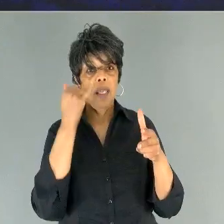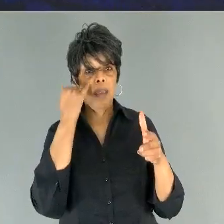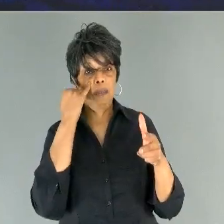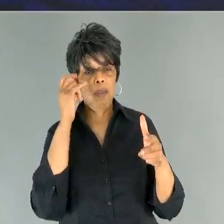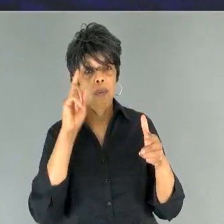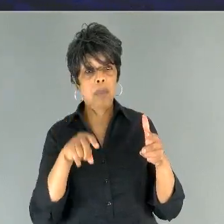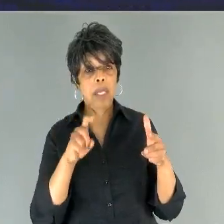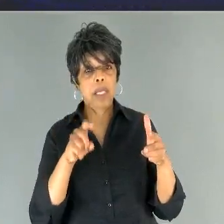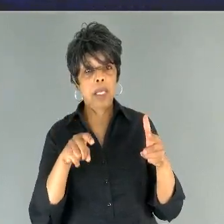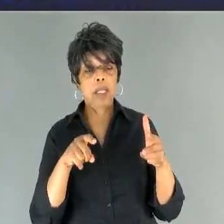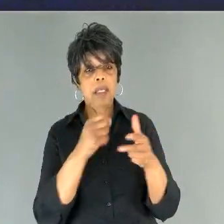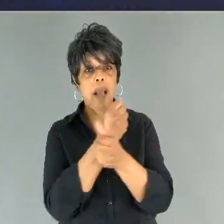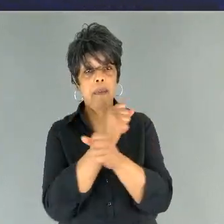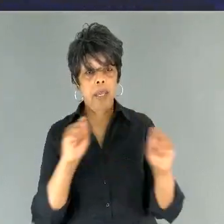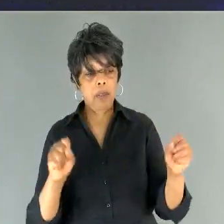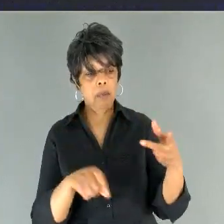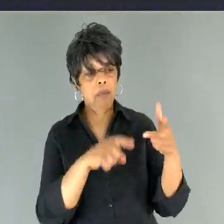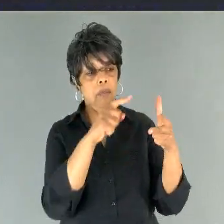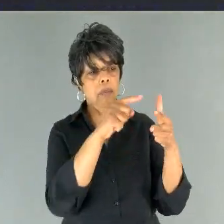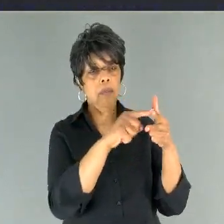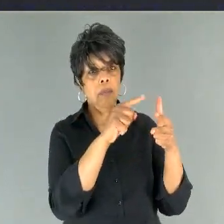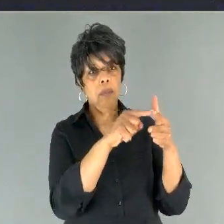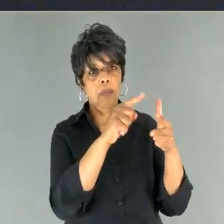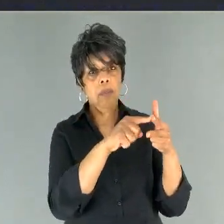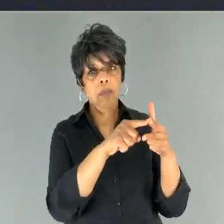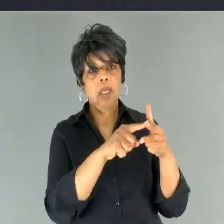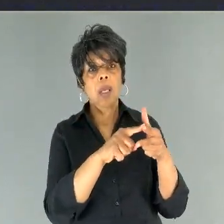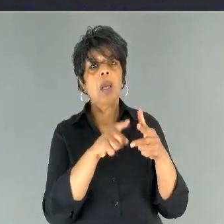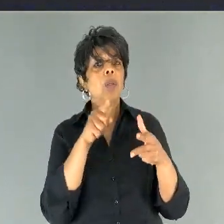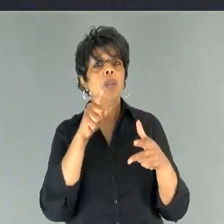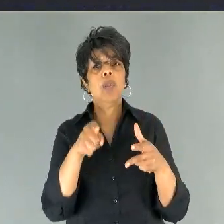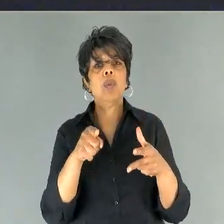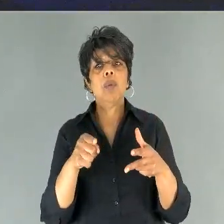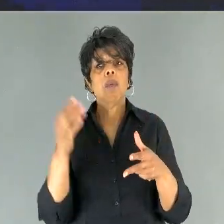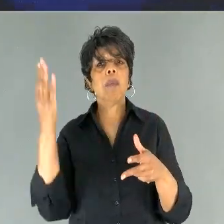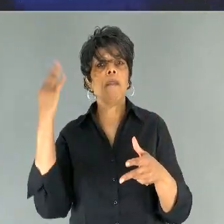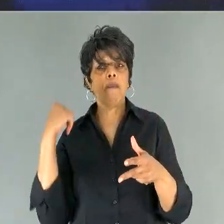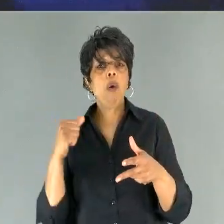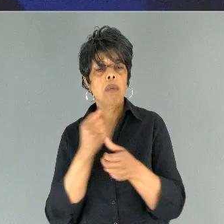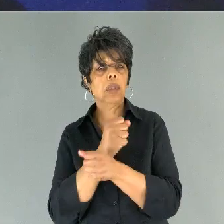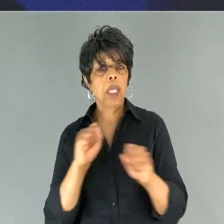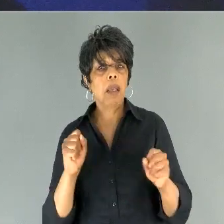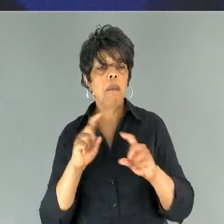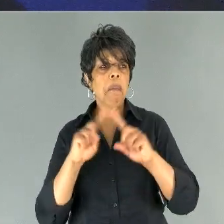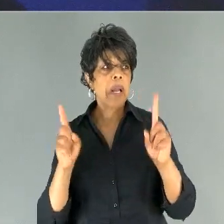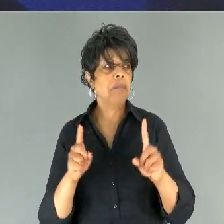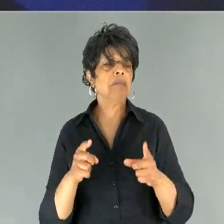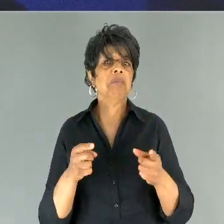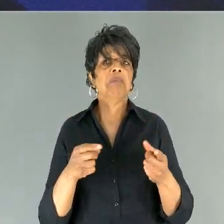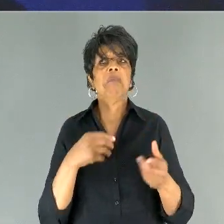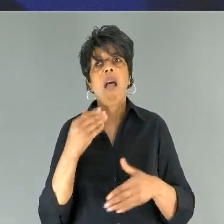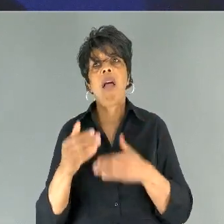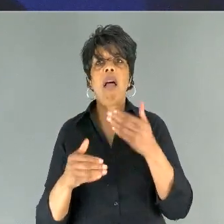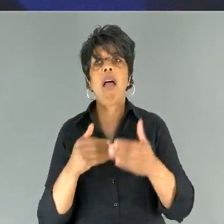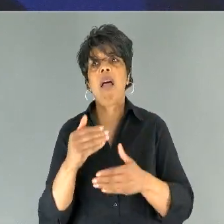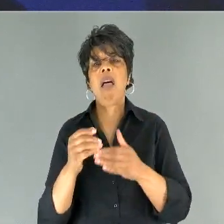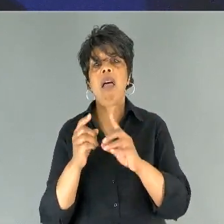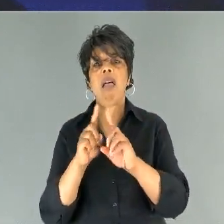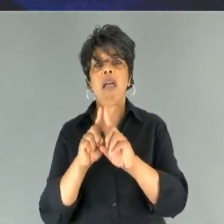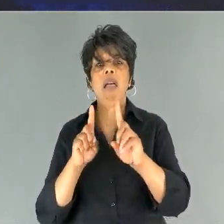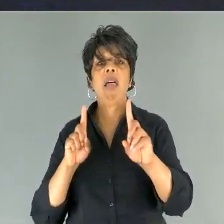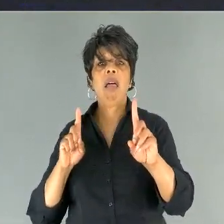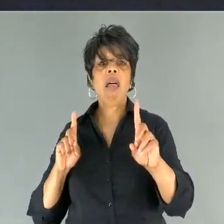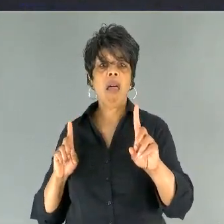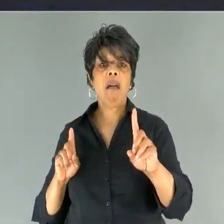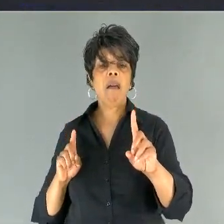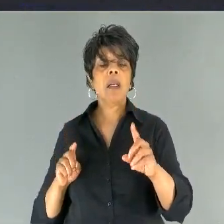your hand? I want to pray with you. You just want to be sure. I'm not really sure, Pastor. I want to be sure. I